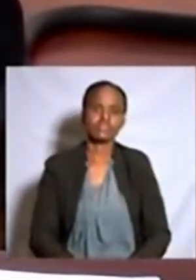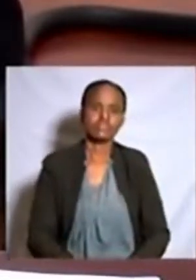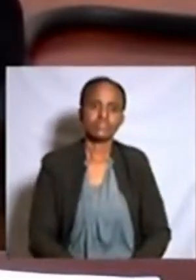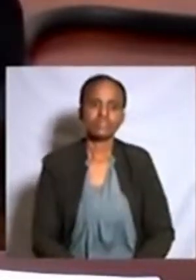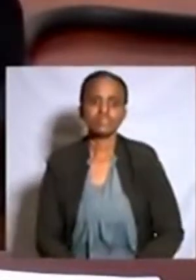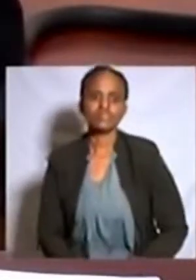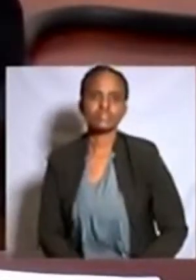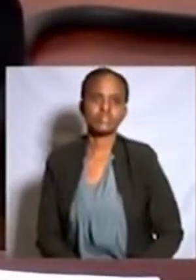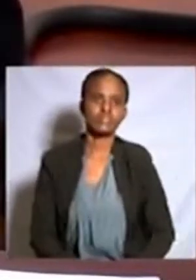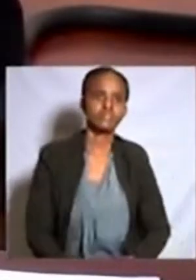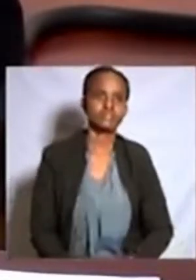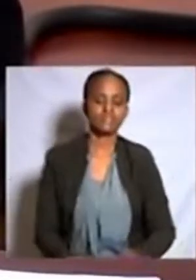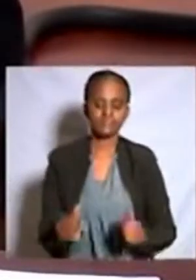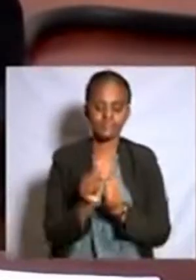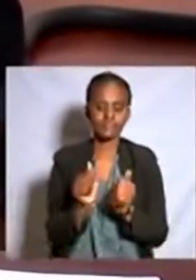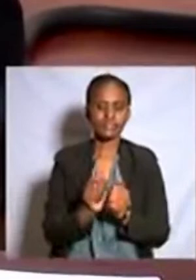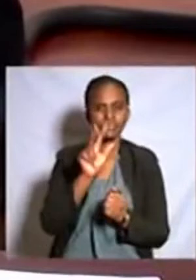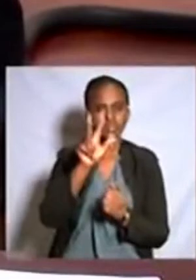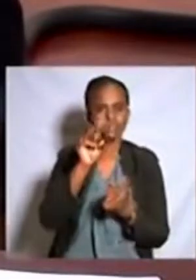to the tune of